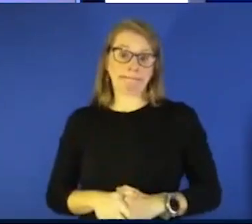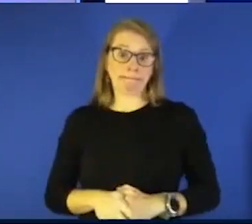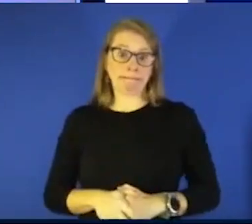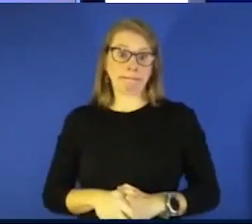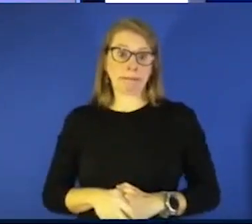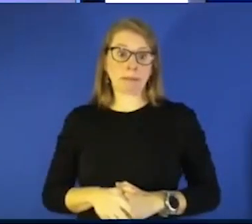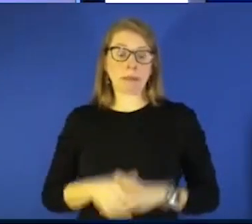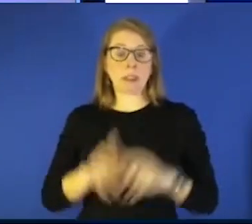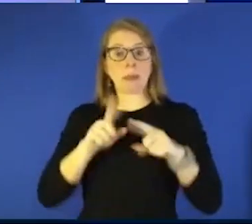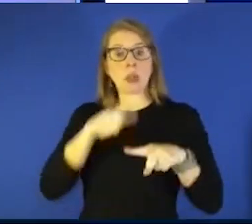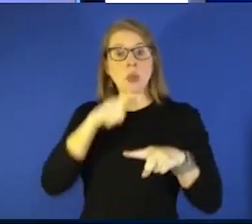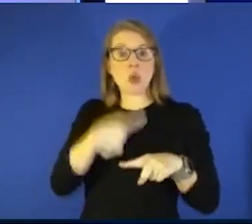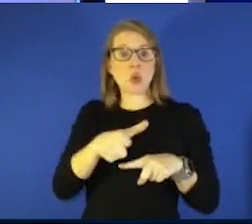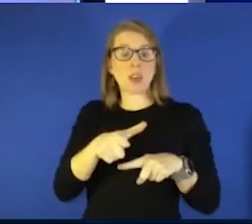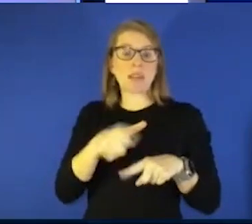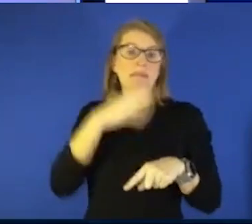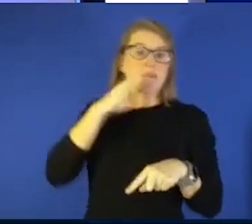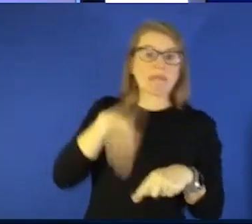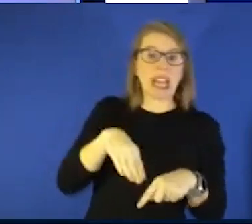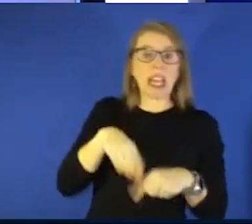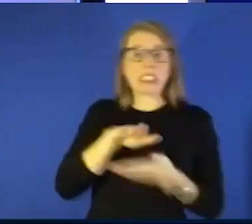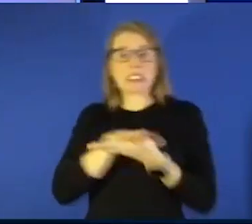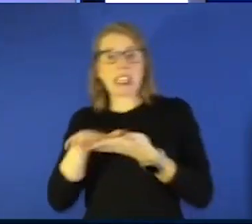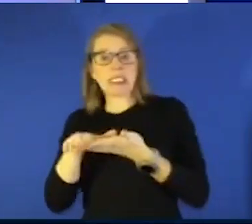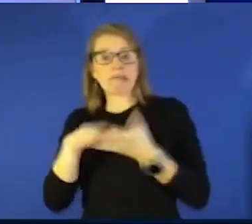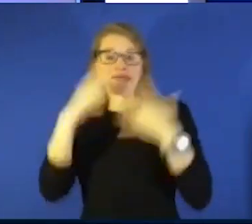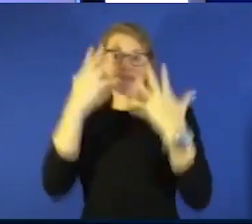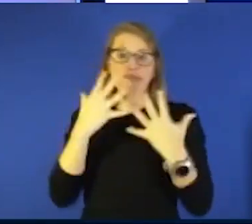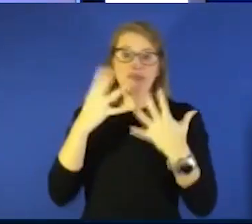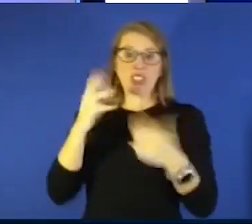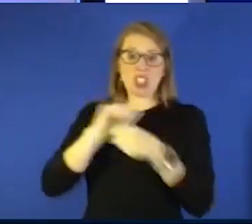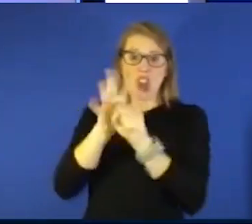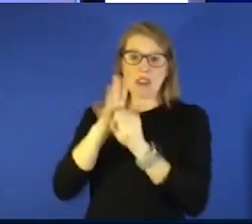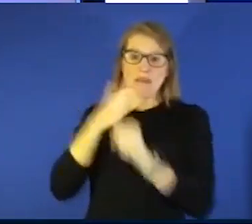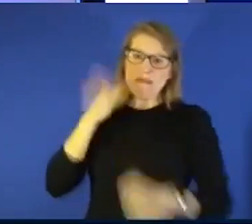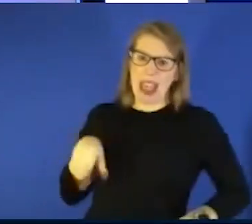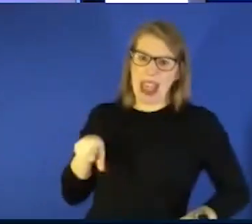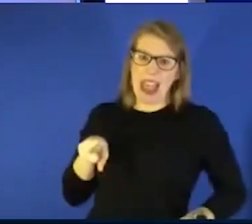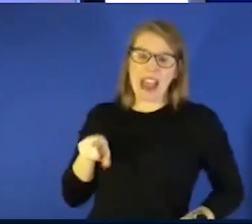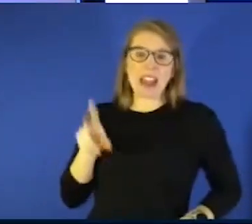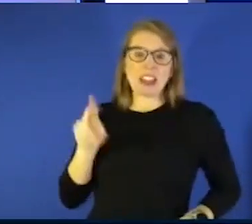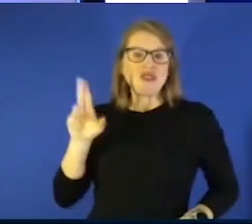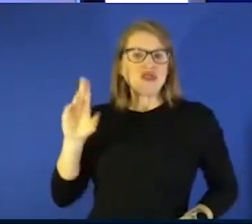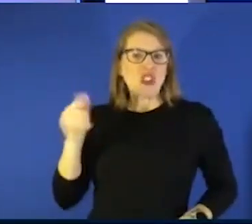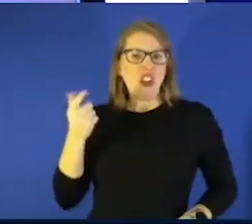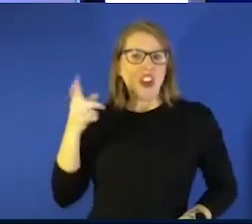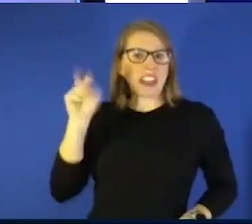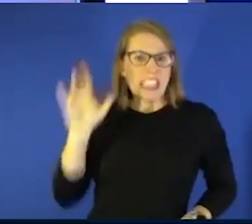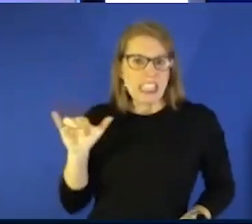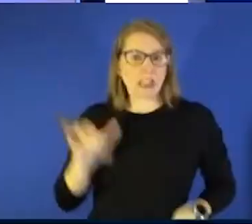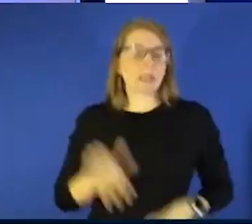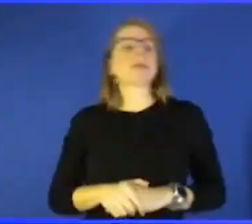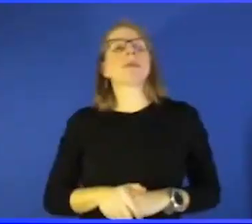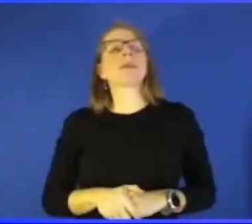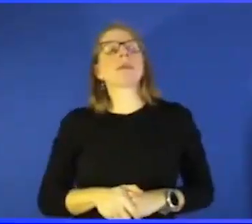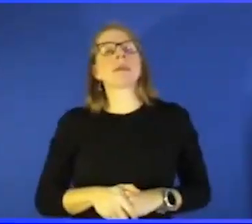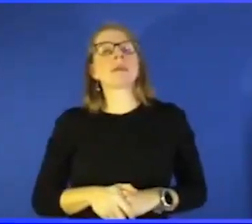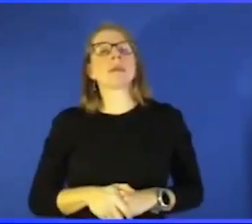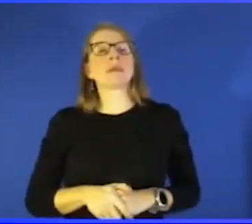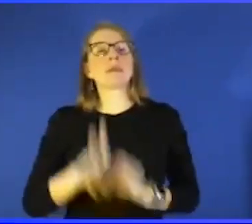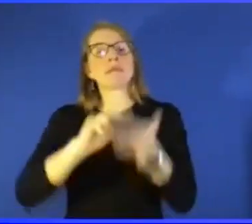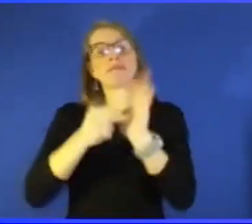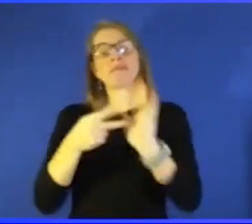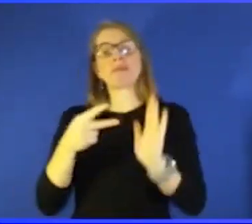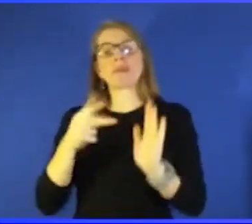nice. Yeah, who's Whether been or naughty not and nice. they- And unfortunately, But- Oh, COVID's that being Santa naughty. doesn't know, COVID yeah. is being Yeah, naughty. but Yeah. that is also taking into account, we know that there are other cough and